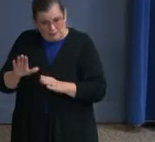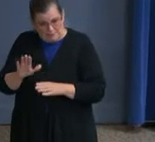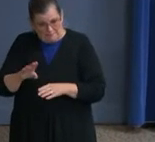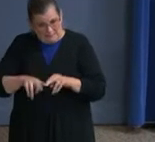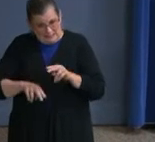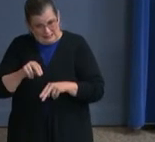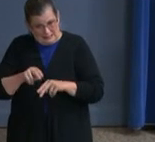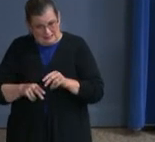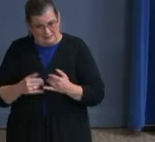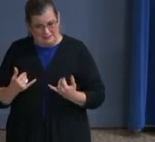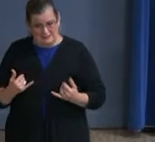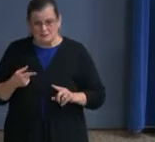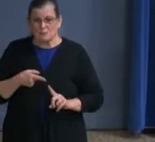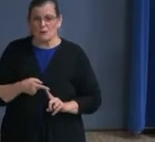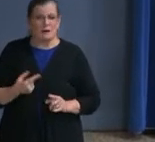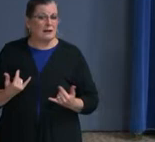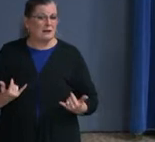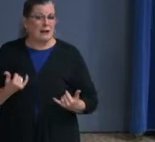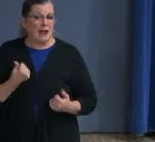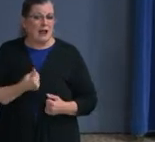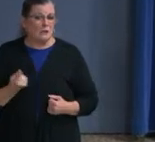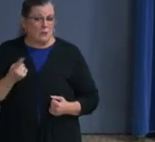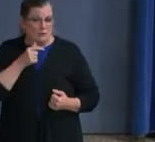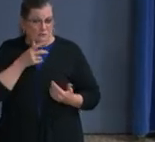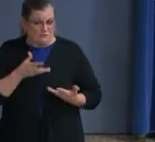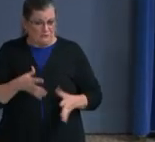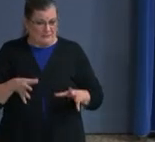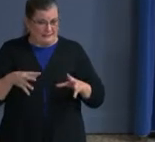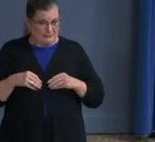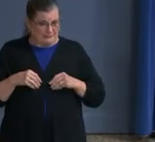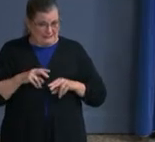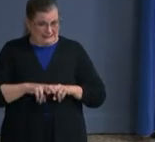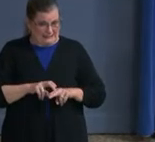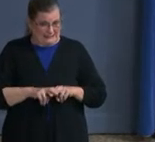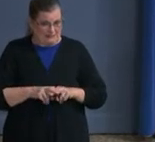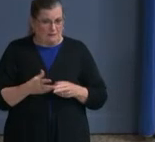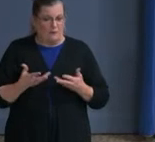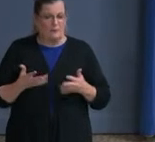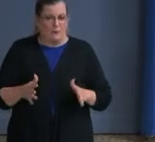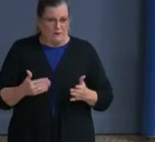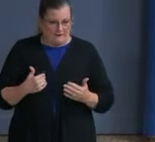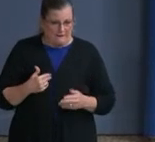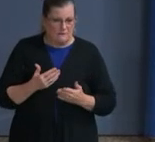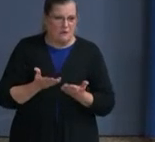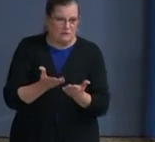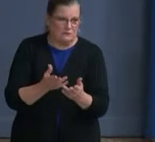point, anybody who accepted a seat would have been offered a seat at this time.